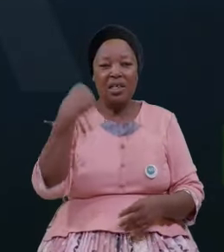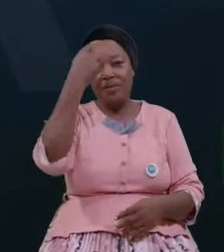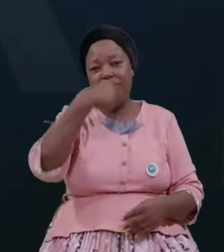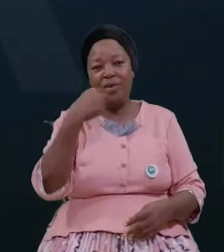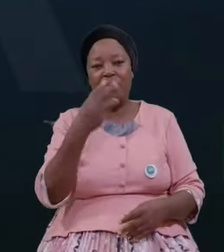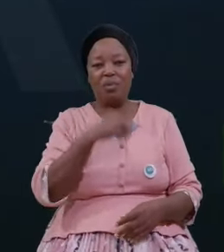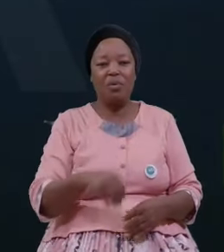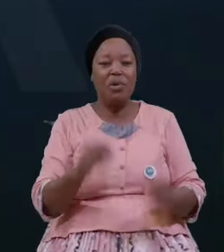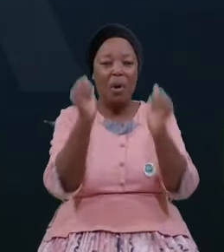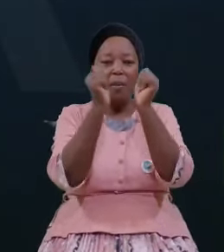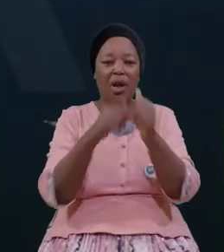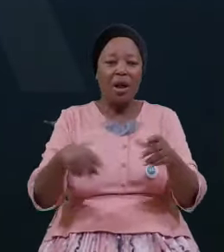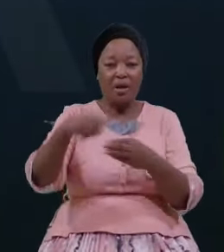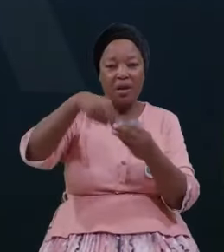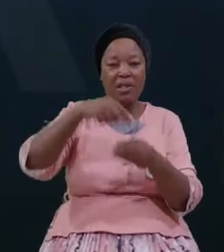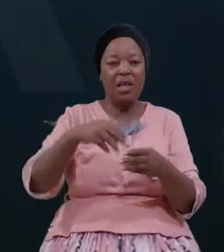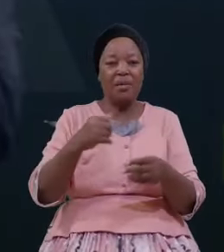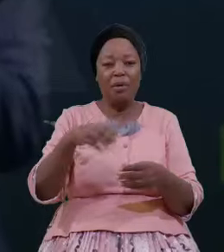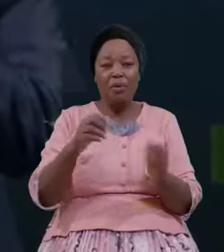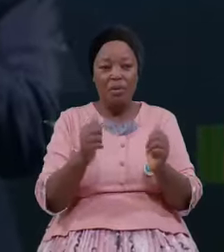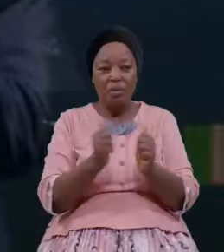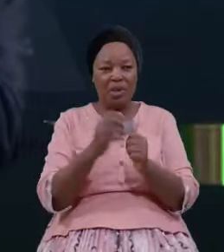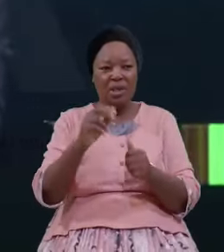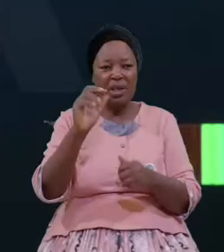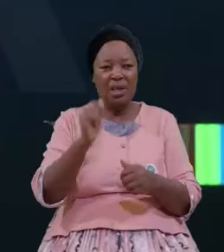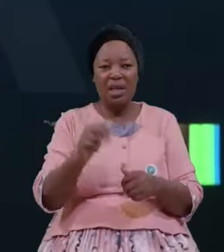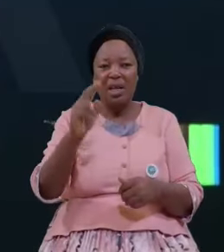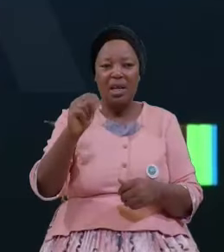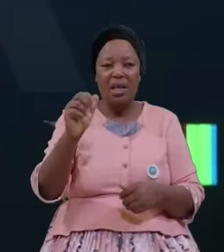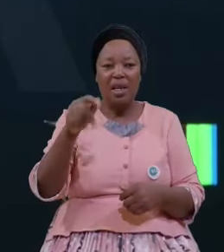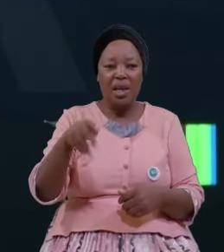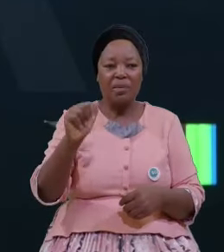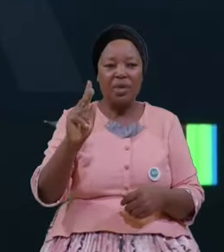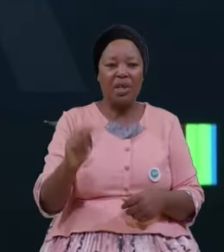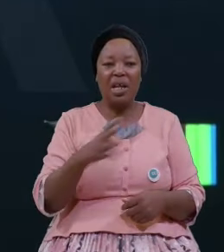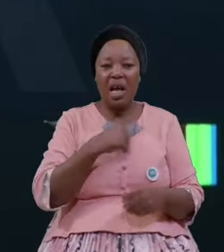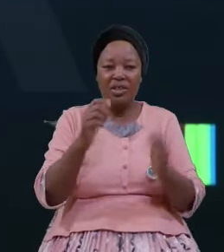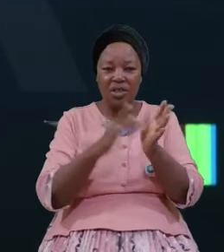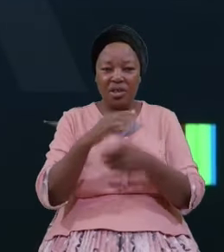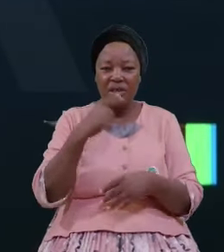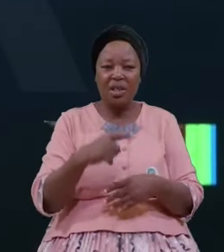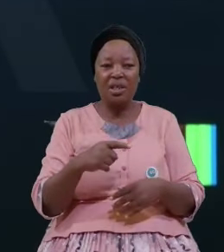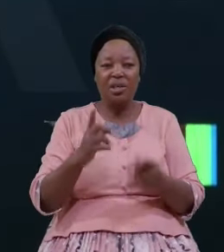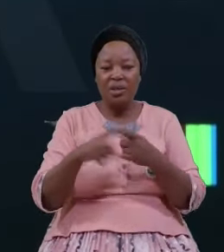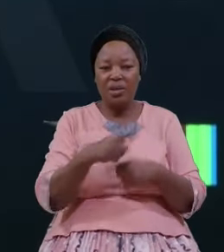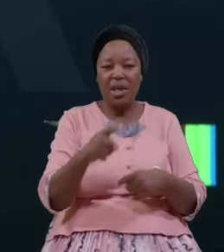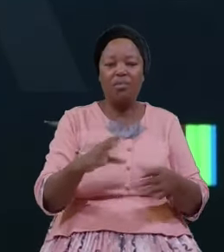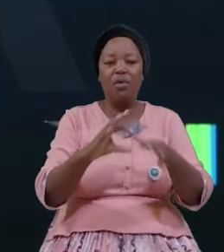And Jesus says unto them, loose him and let him go.